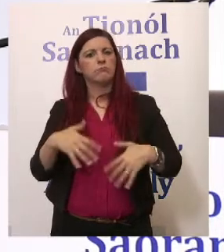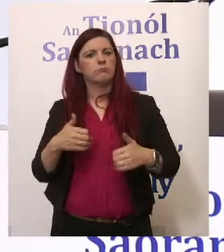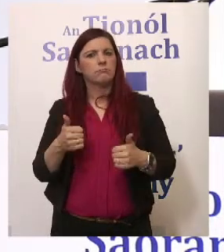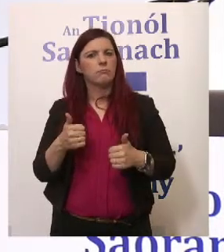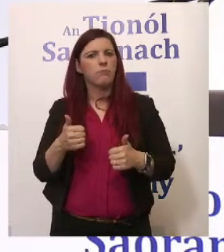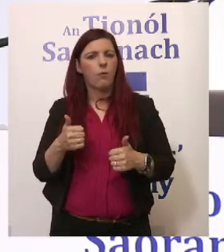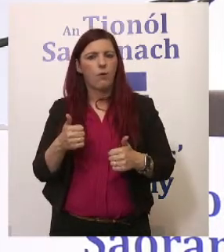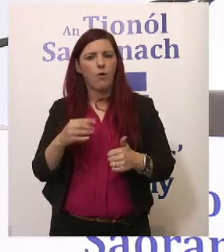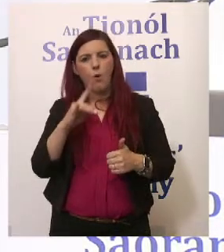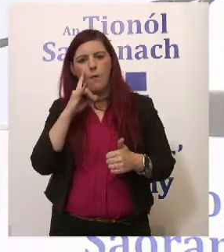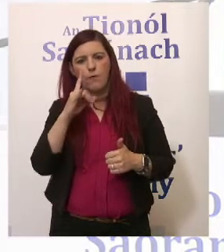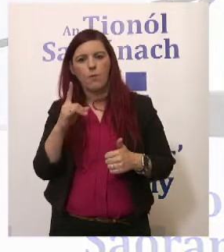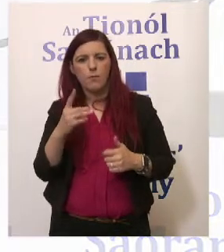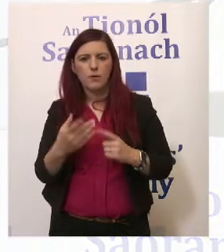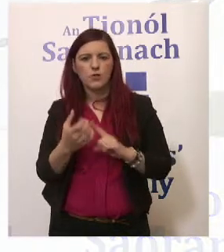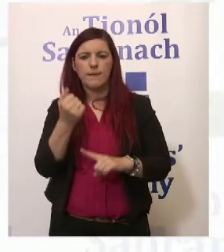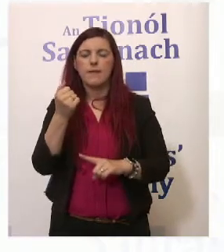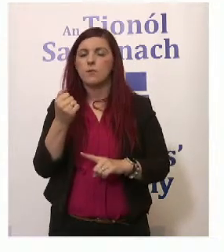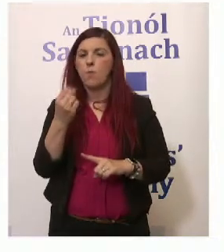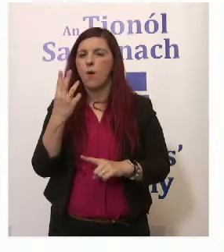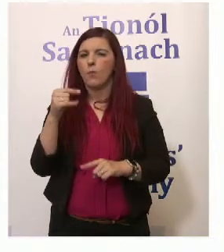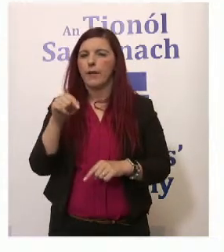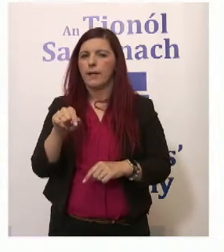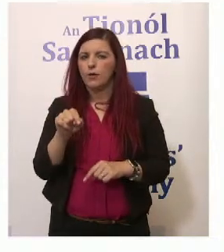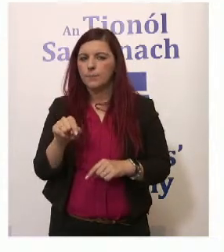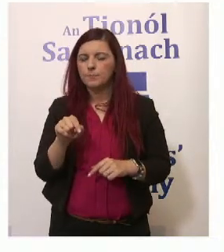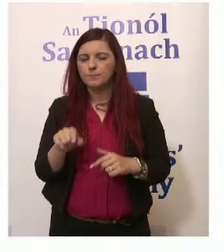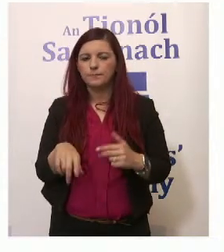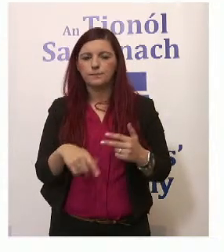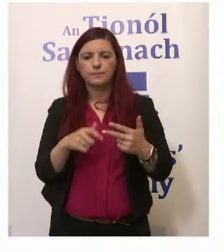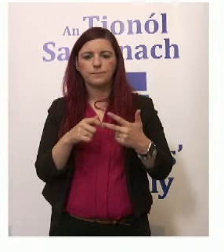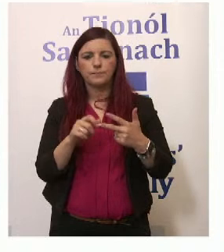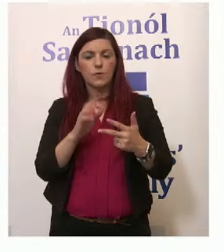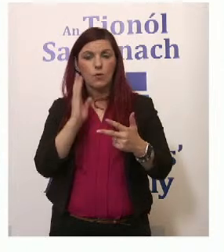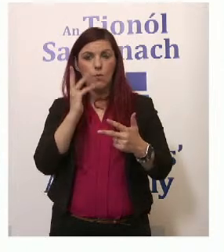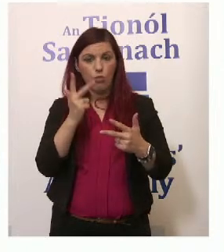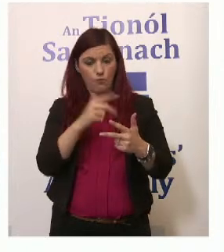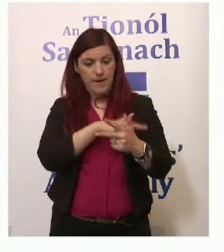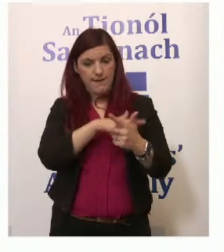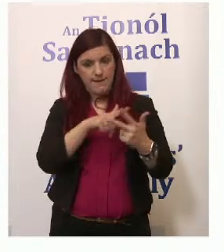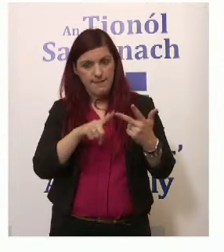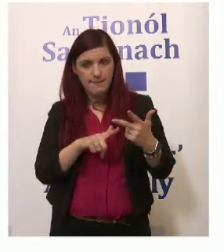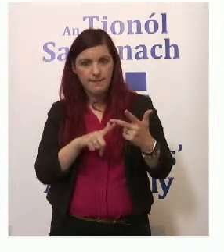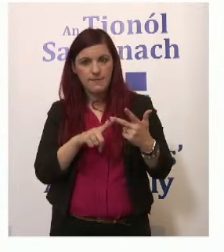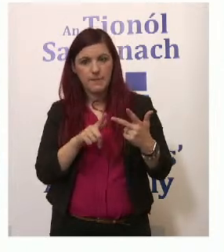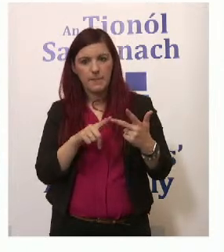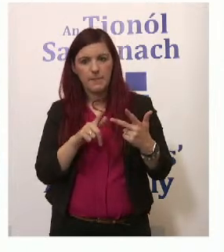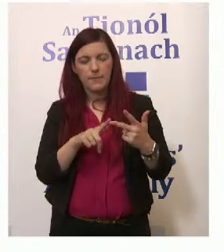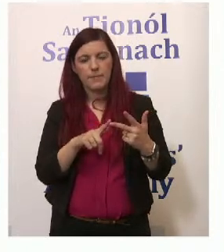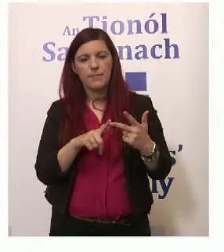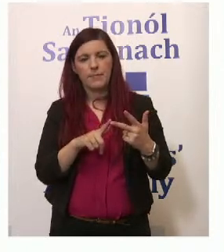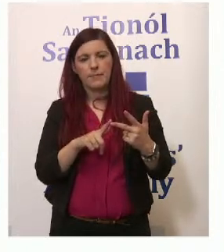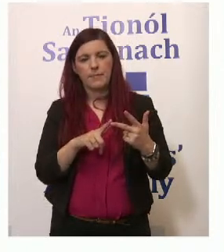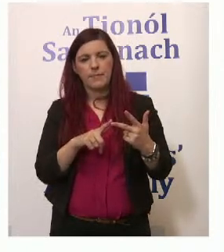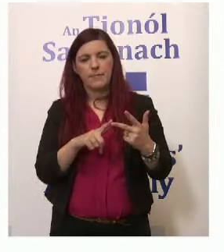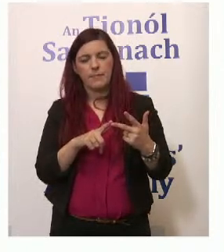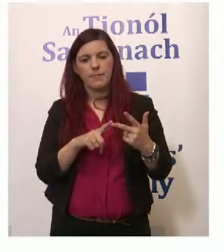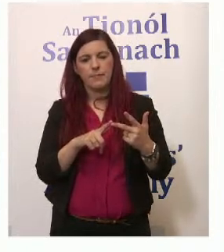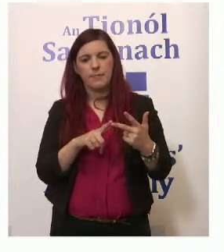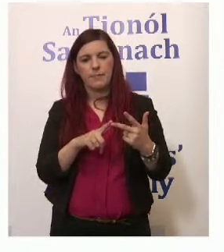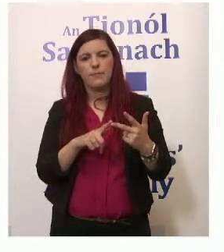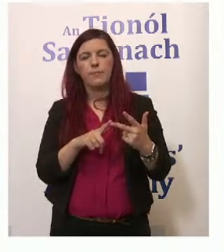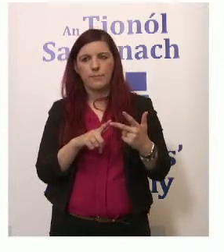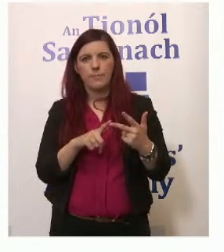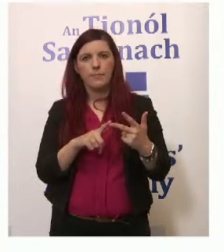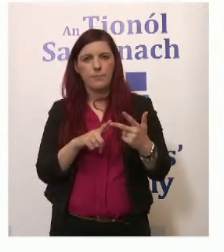purposeful in terms of our intent and why we're here to do a job on behalf of the citizens of Dublin City and County. We spoke with the finance